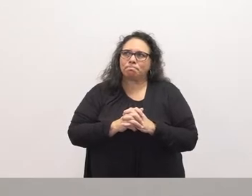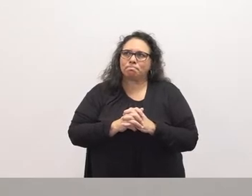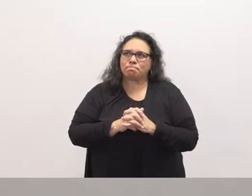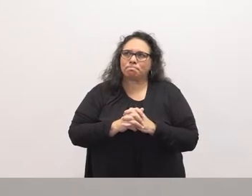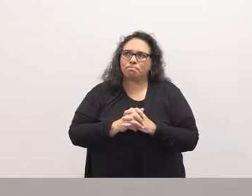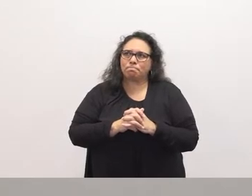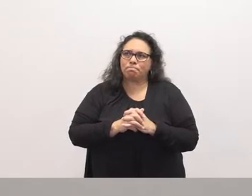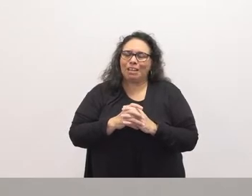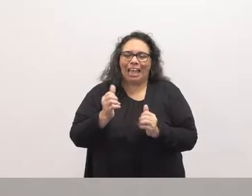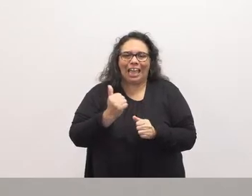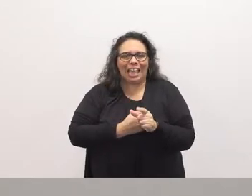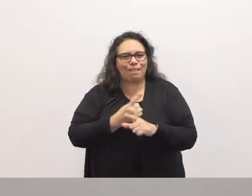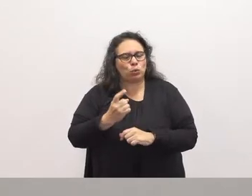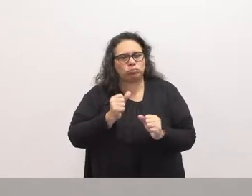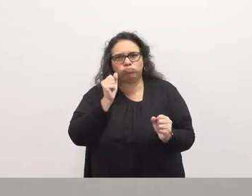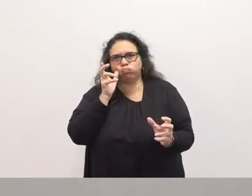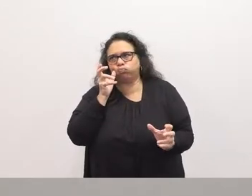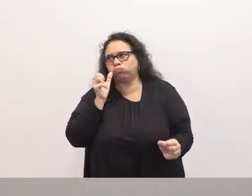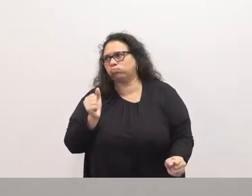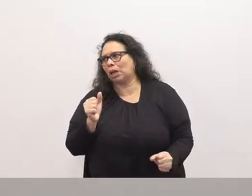Everybody's incredibly busy. I mean,